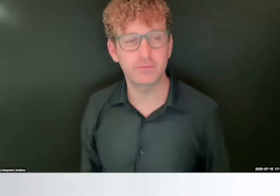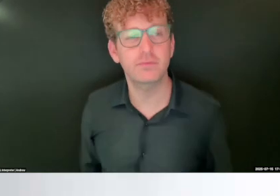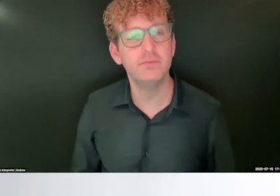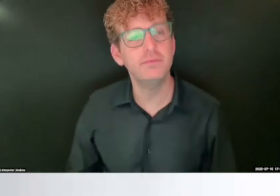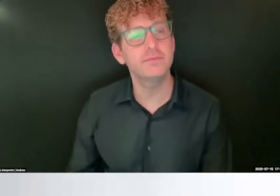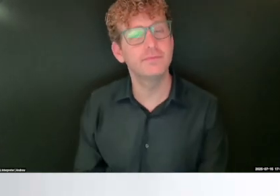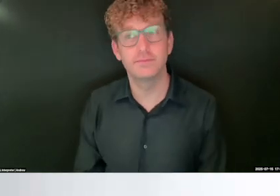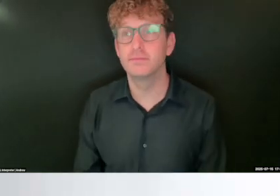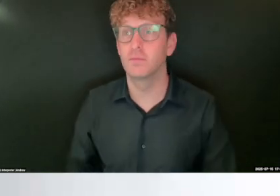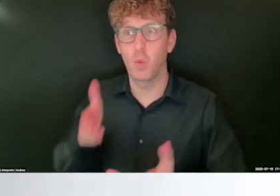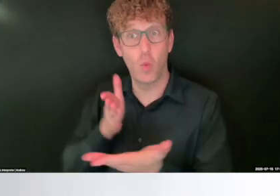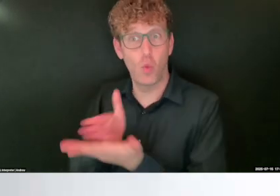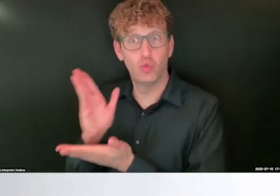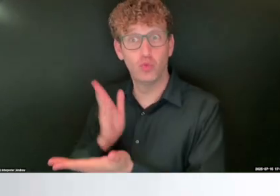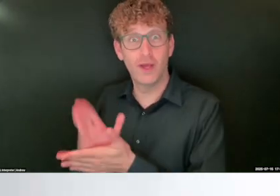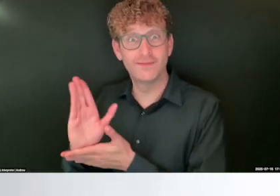All right.